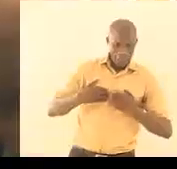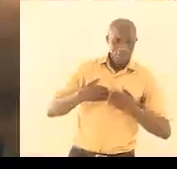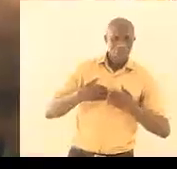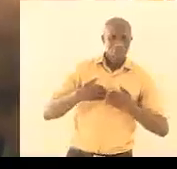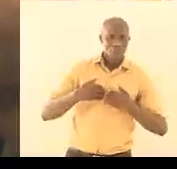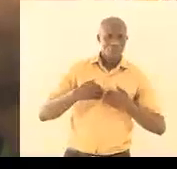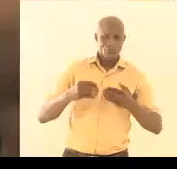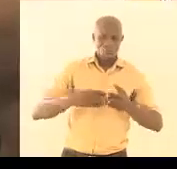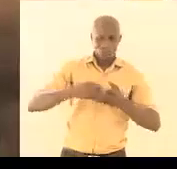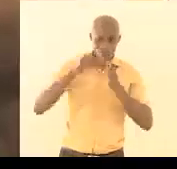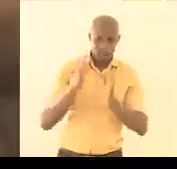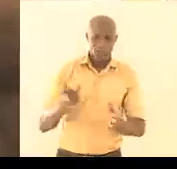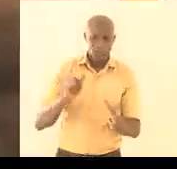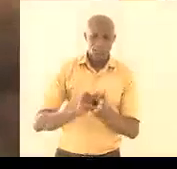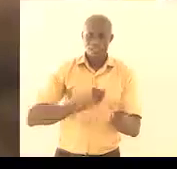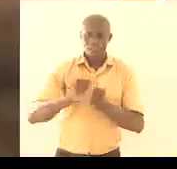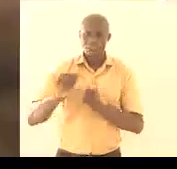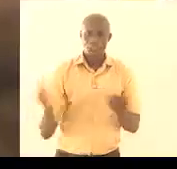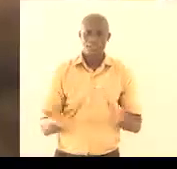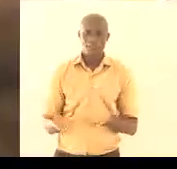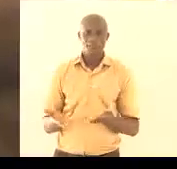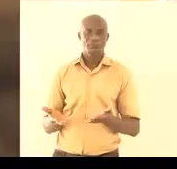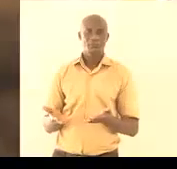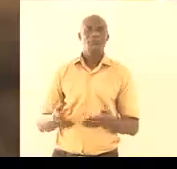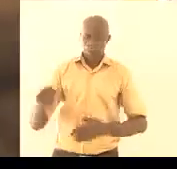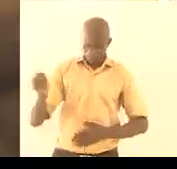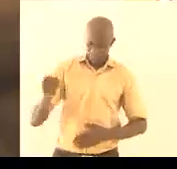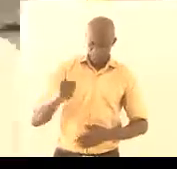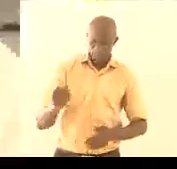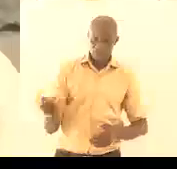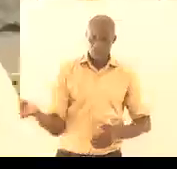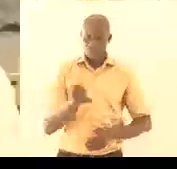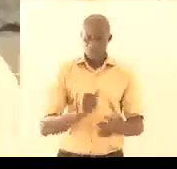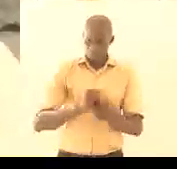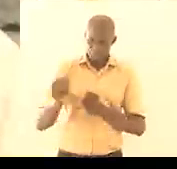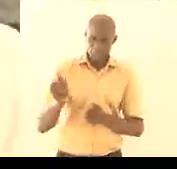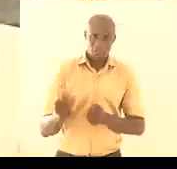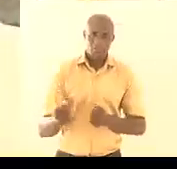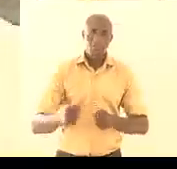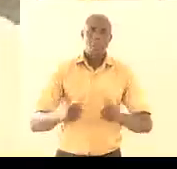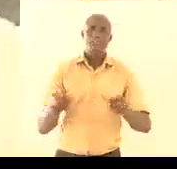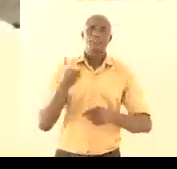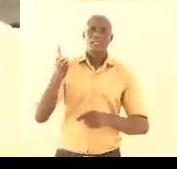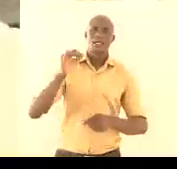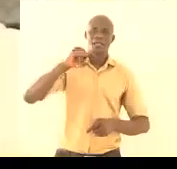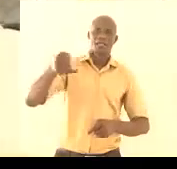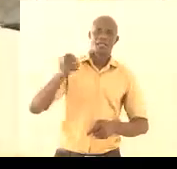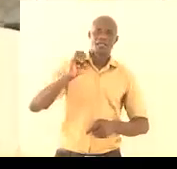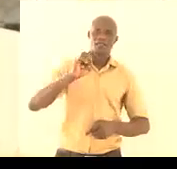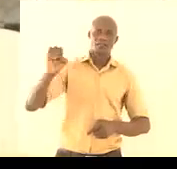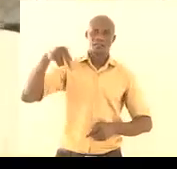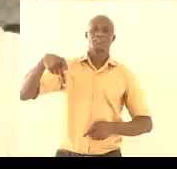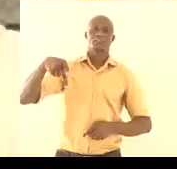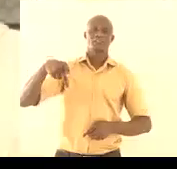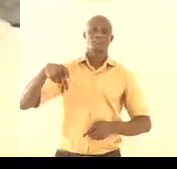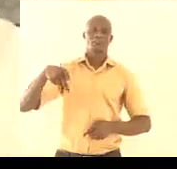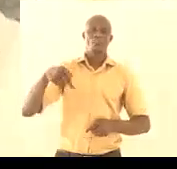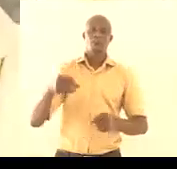do any leaders pass here? Say, oh, they told me, yes, they pass, but their jeeps are so heavy